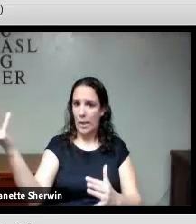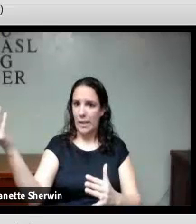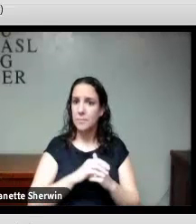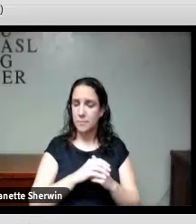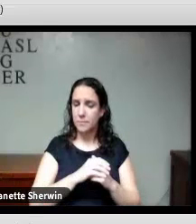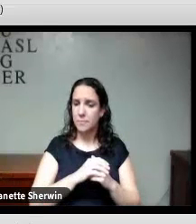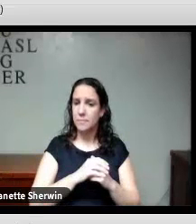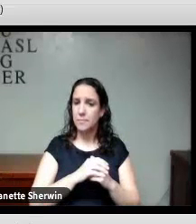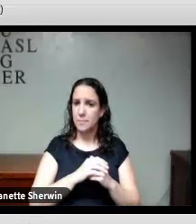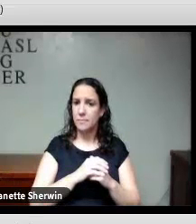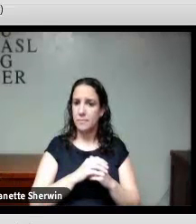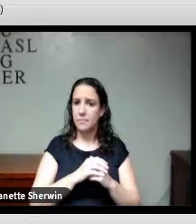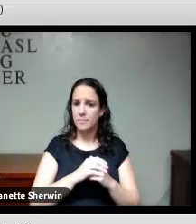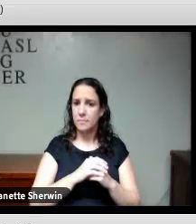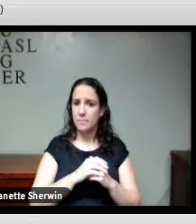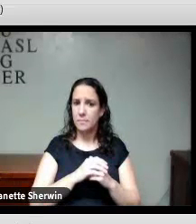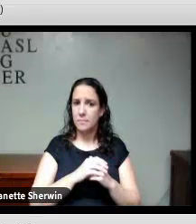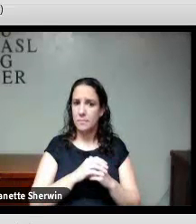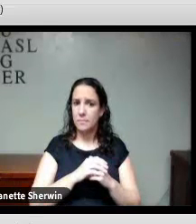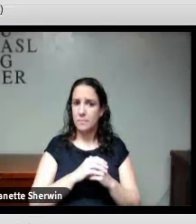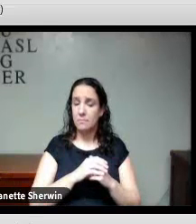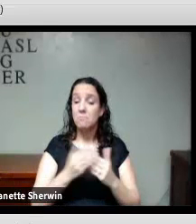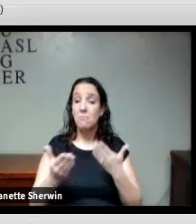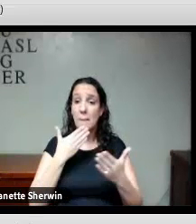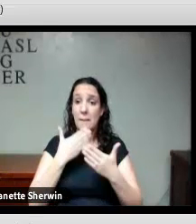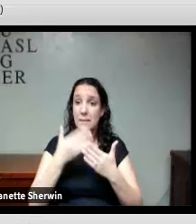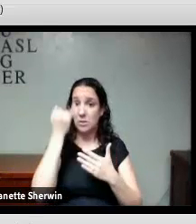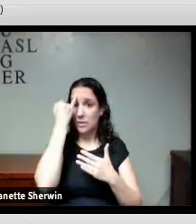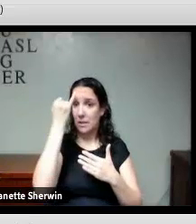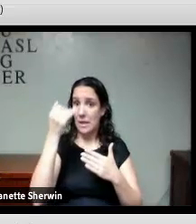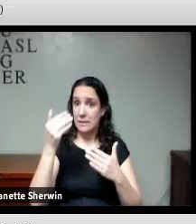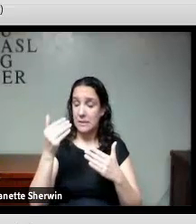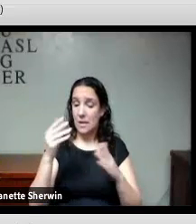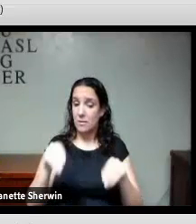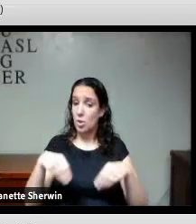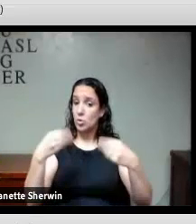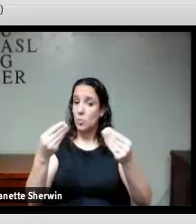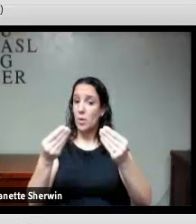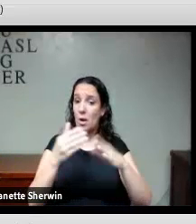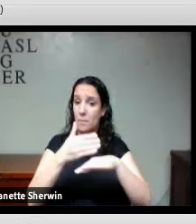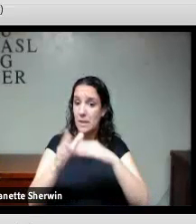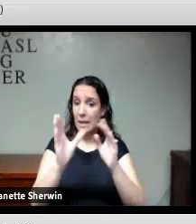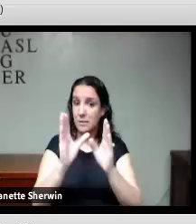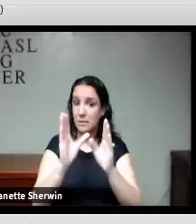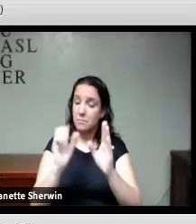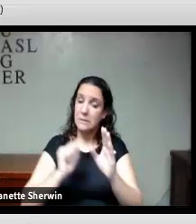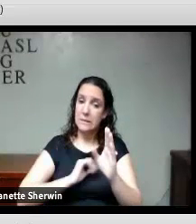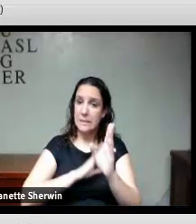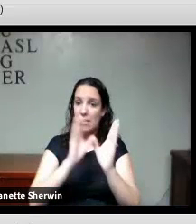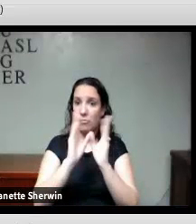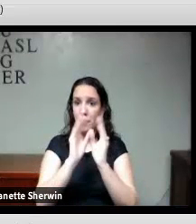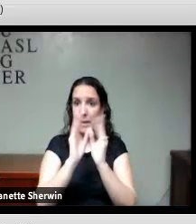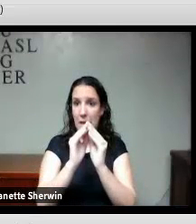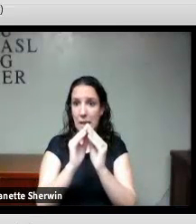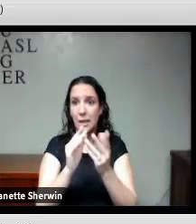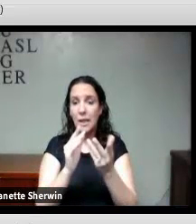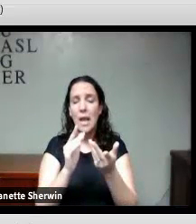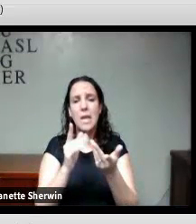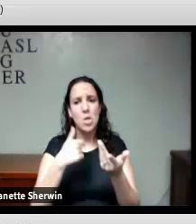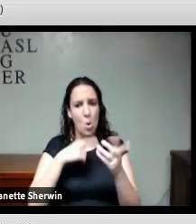It might be a good thing to bring up at your next staff meeting. You know, you could say, I went to a webinar, we talked about thanking our angry